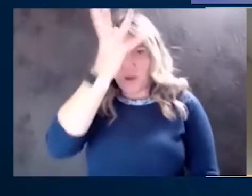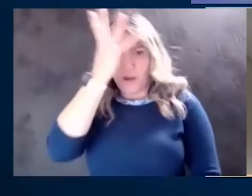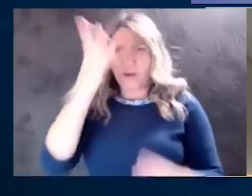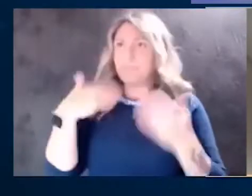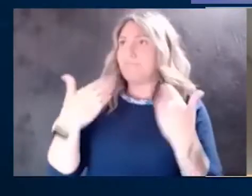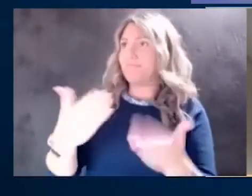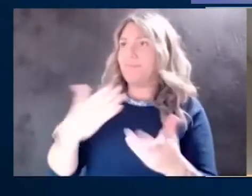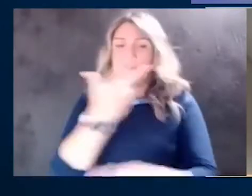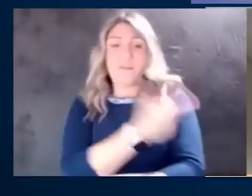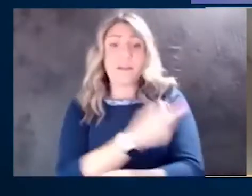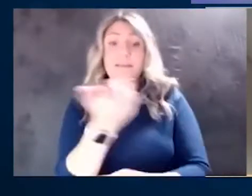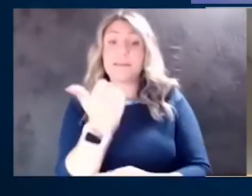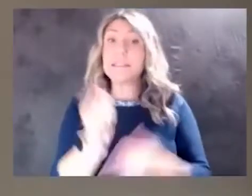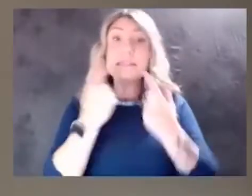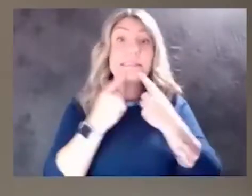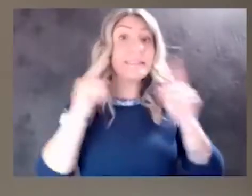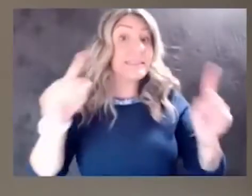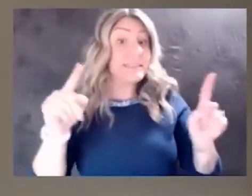far?